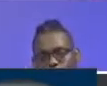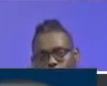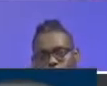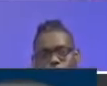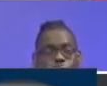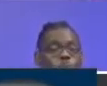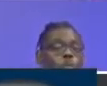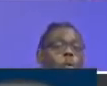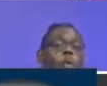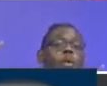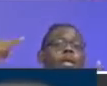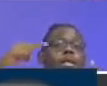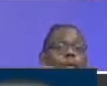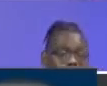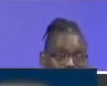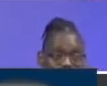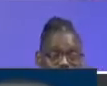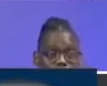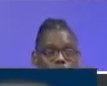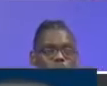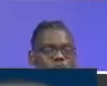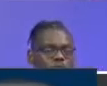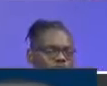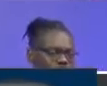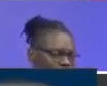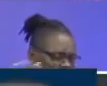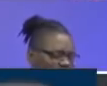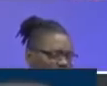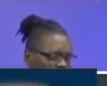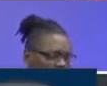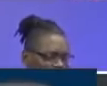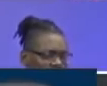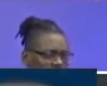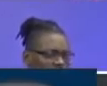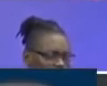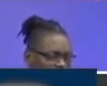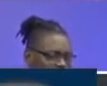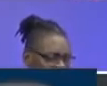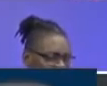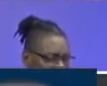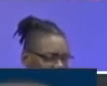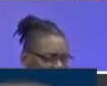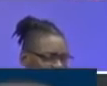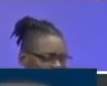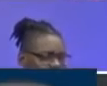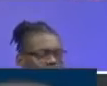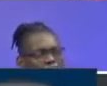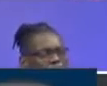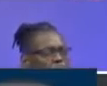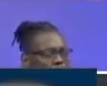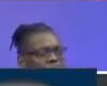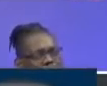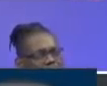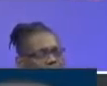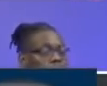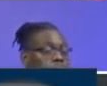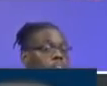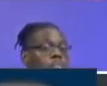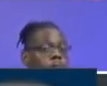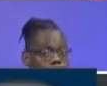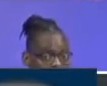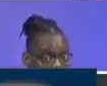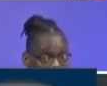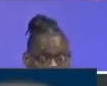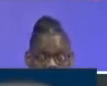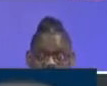invitation to go out there and congregate long time and see you. This is an invitation